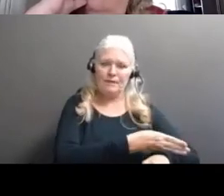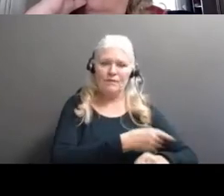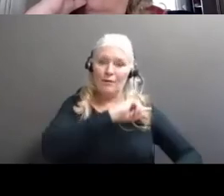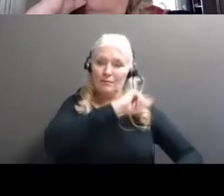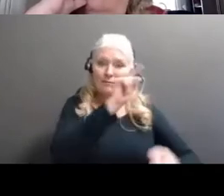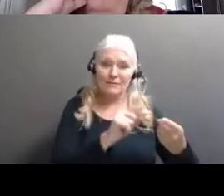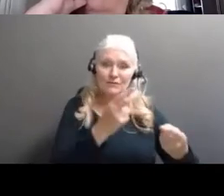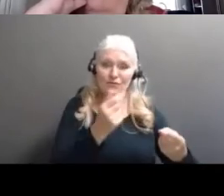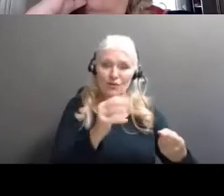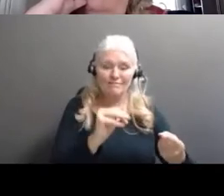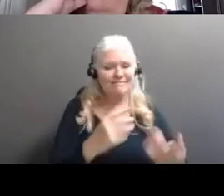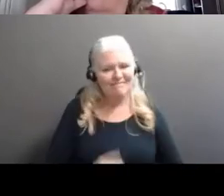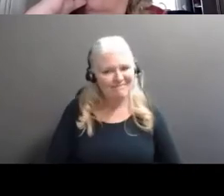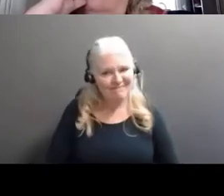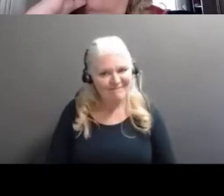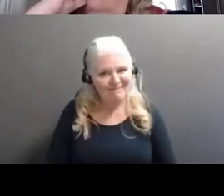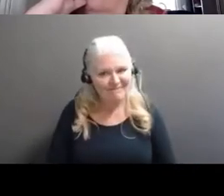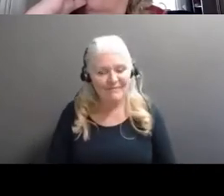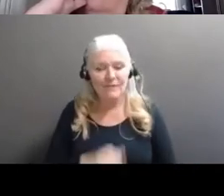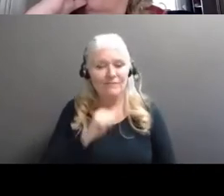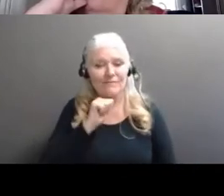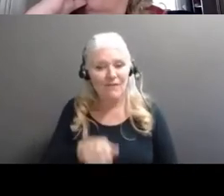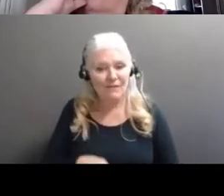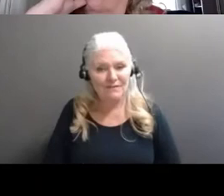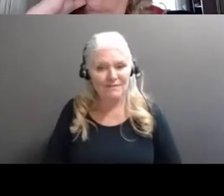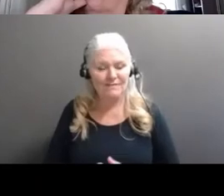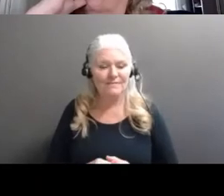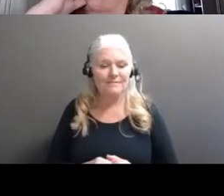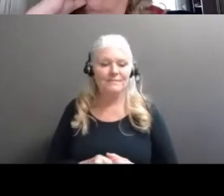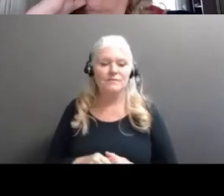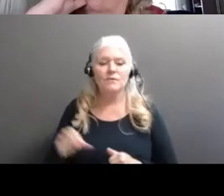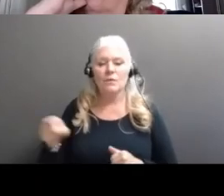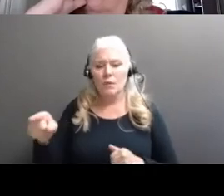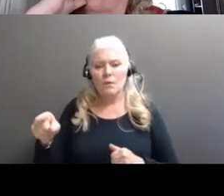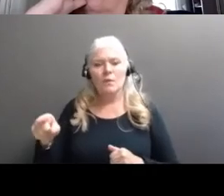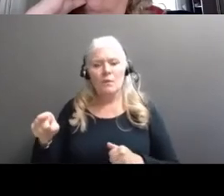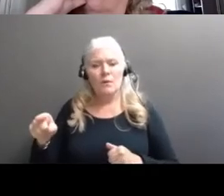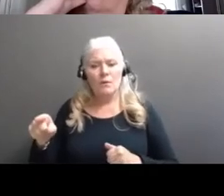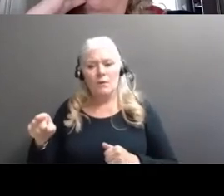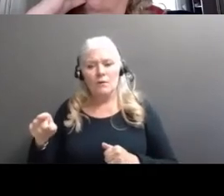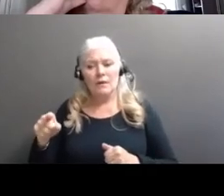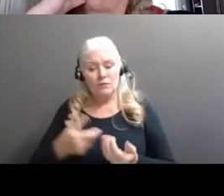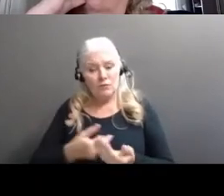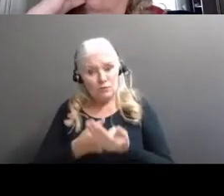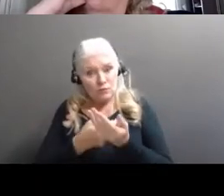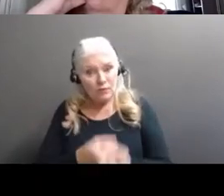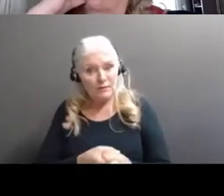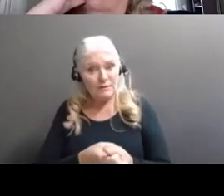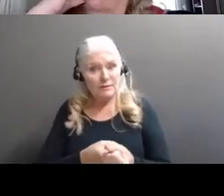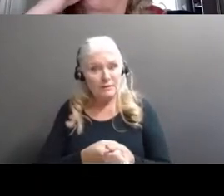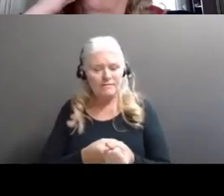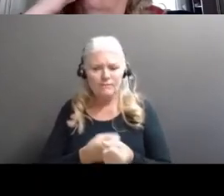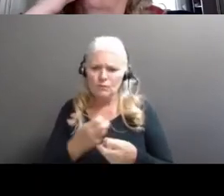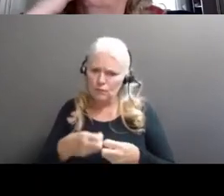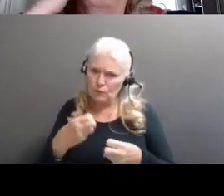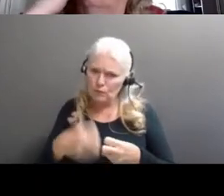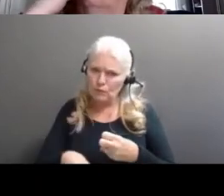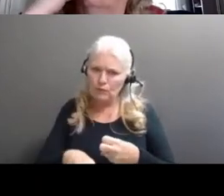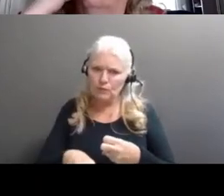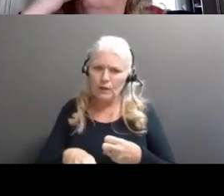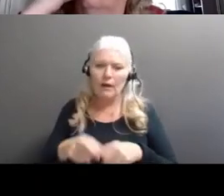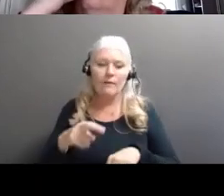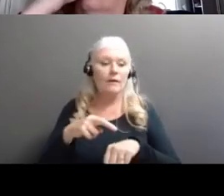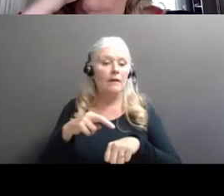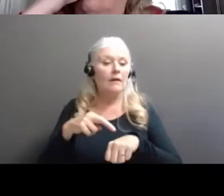I think there's a lot of hesitancy to trust going into that system and then to hope for a referral out. And so we are